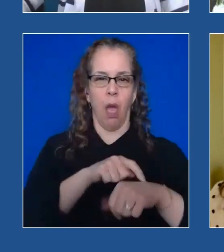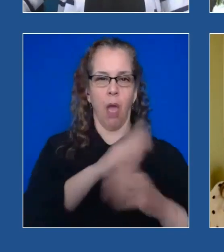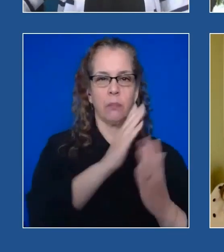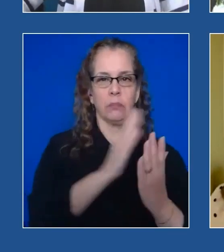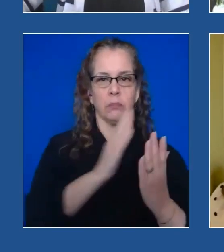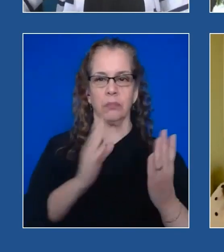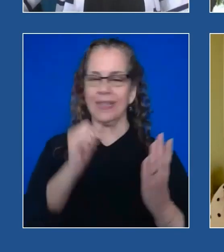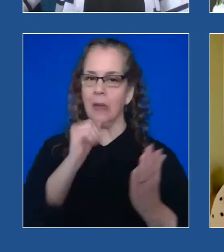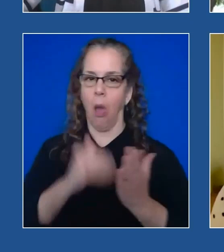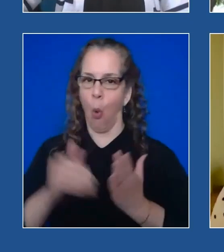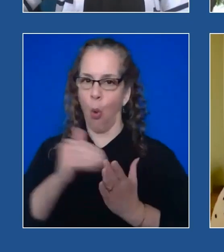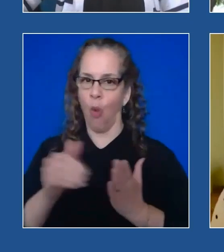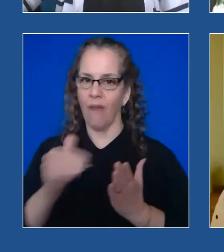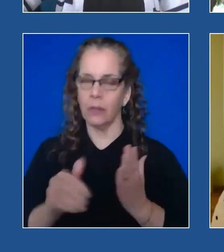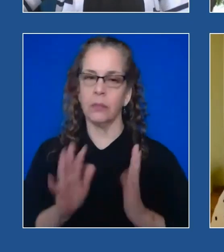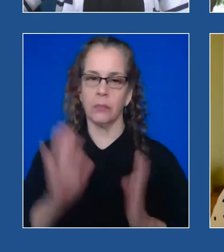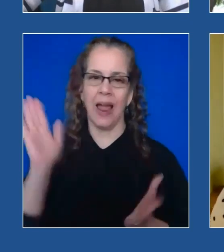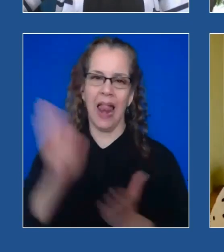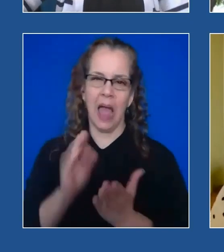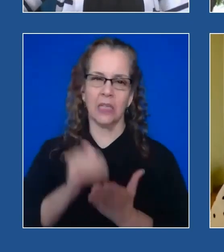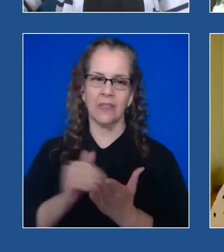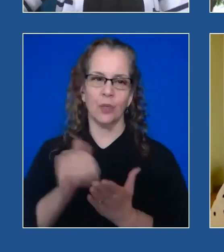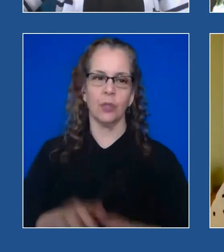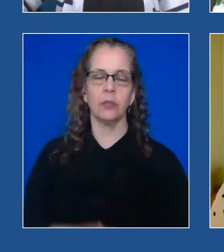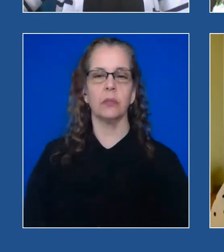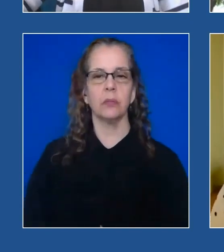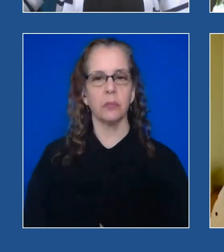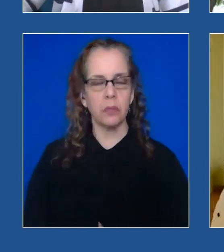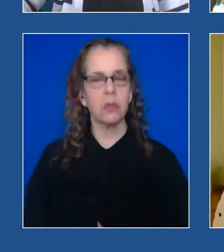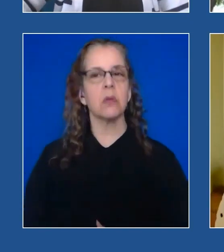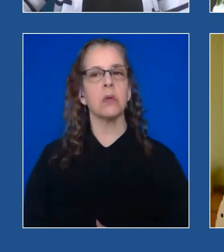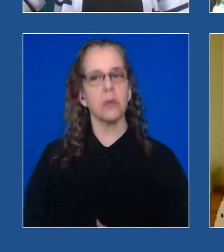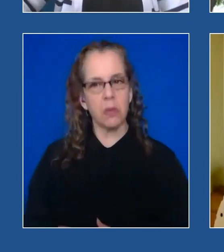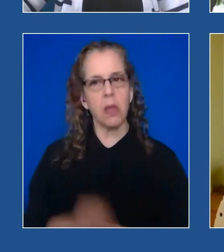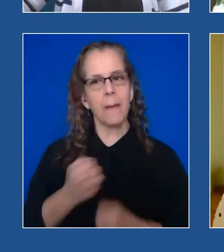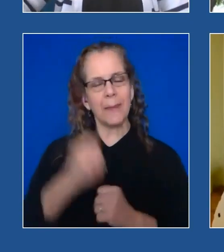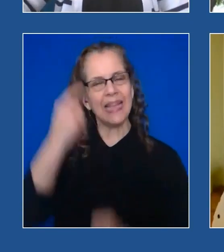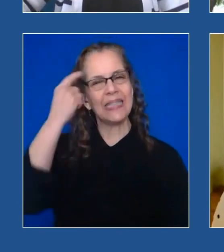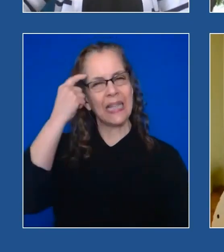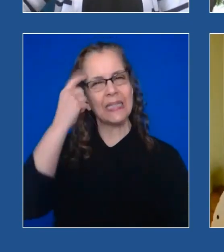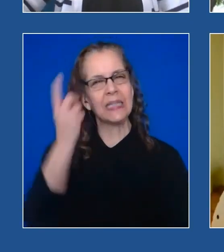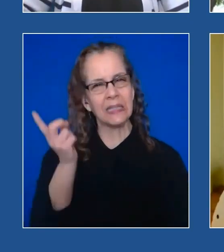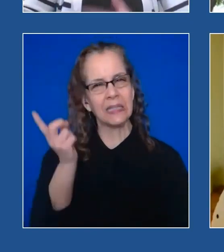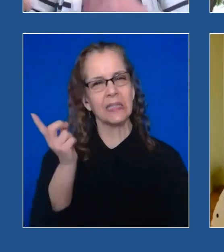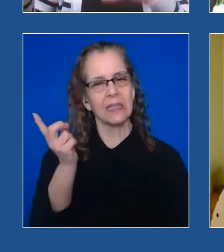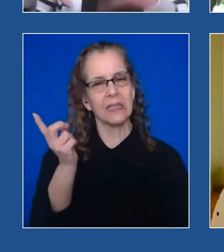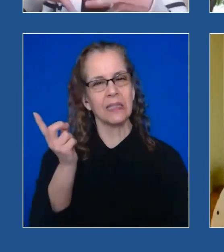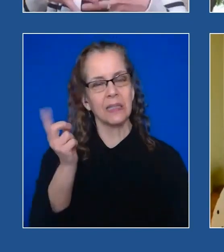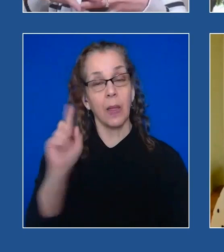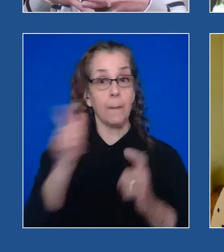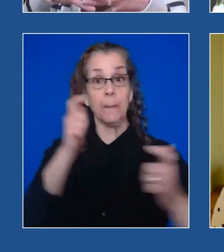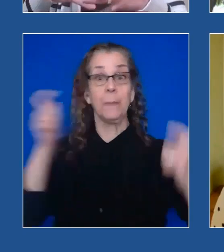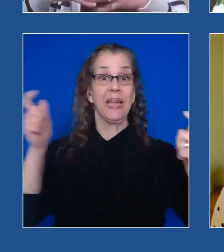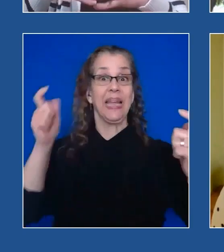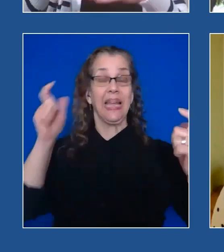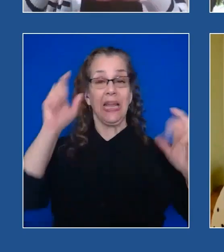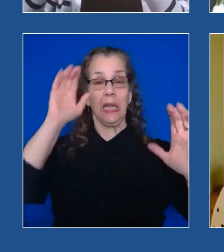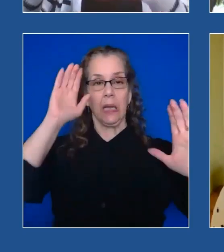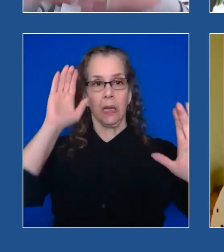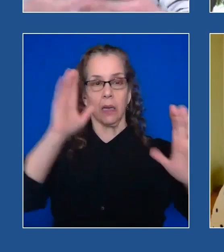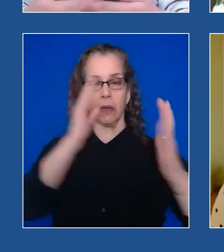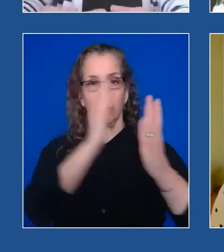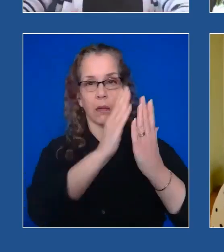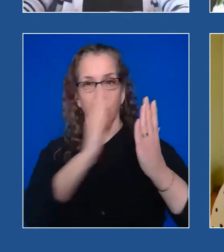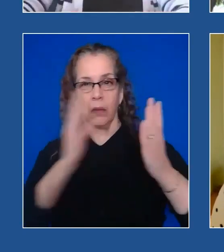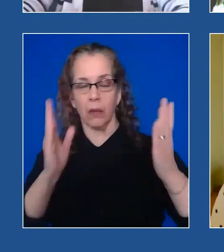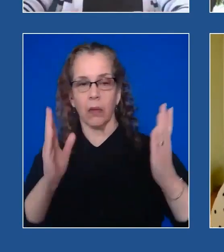treatment. That makes a lot of sense. The big considerations are not necessarily not just like who is